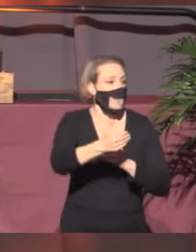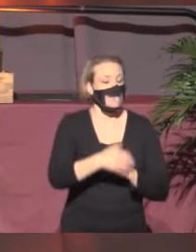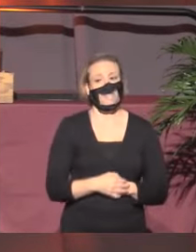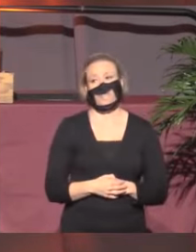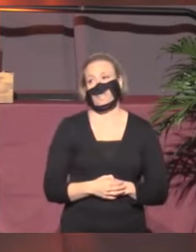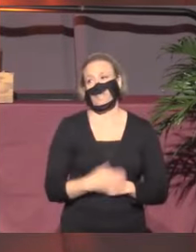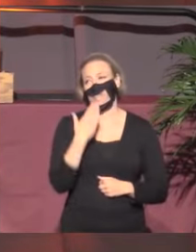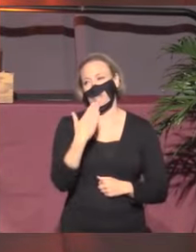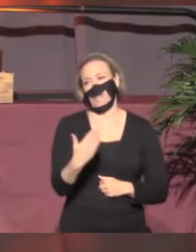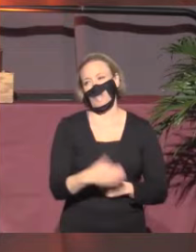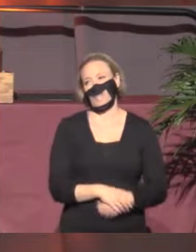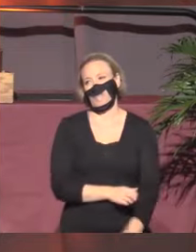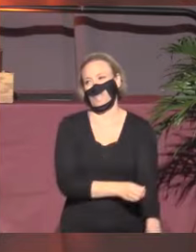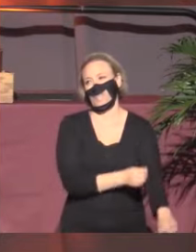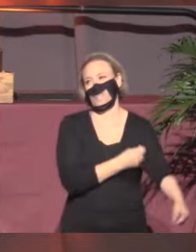Thank you.